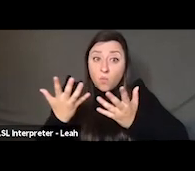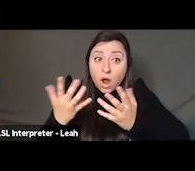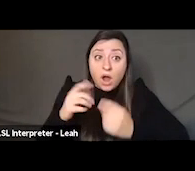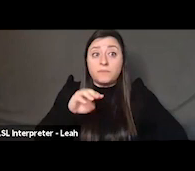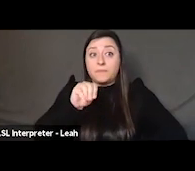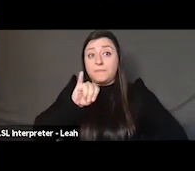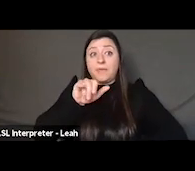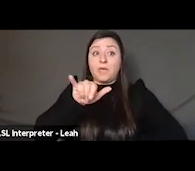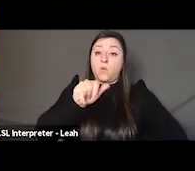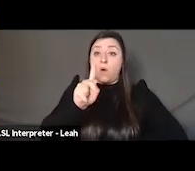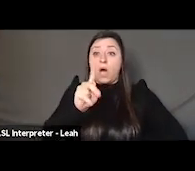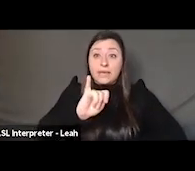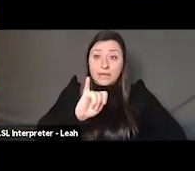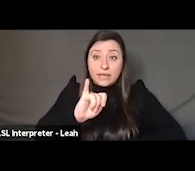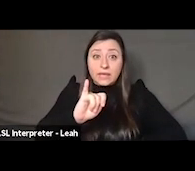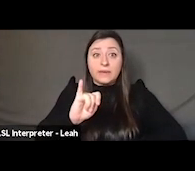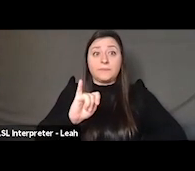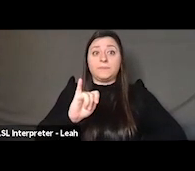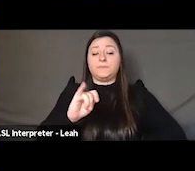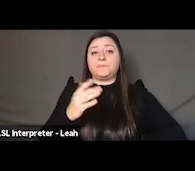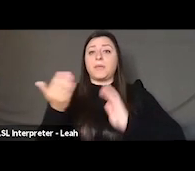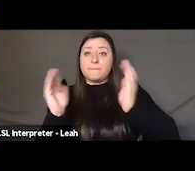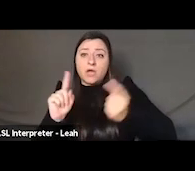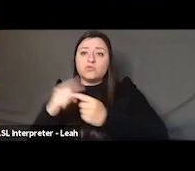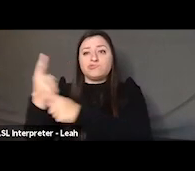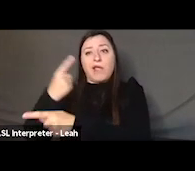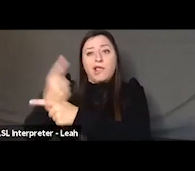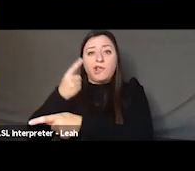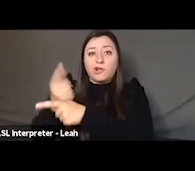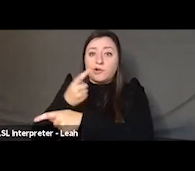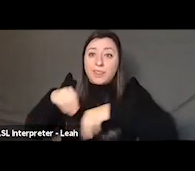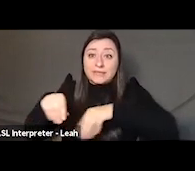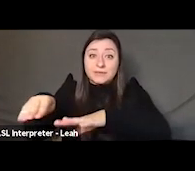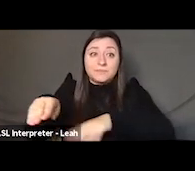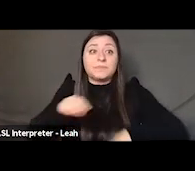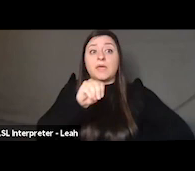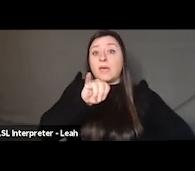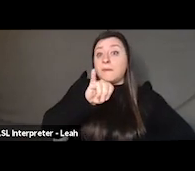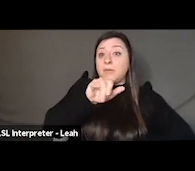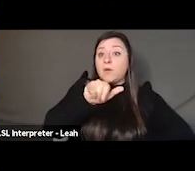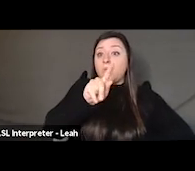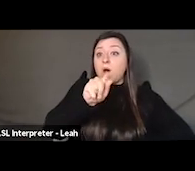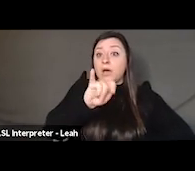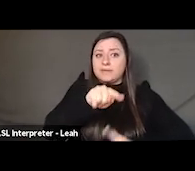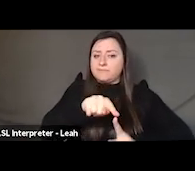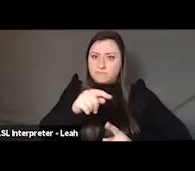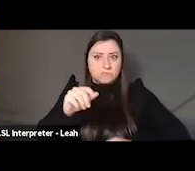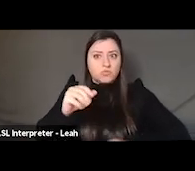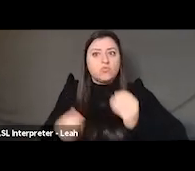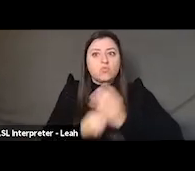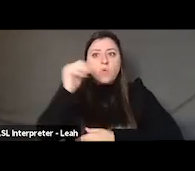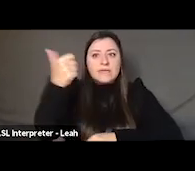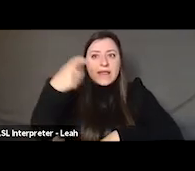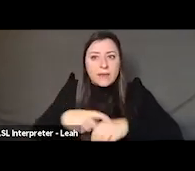approach to landscaping and conventional landscaping is that Miyawaki forests are 10 times faster growing, they are 30 times denser, which means